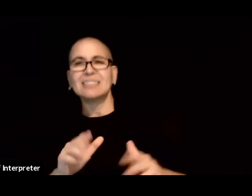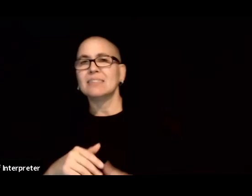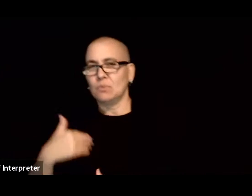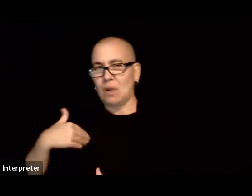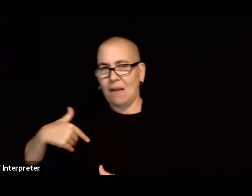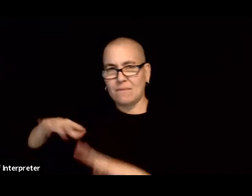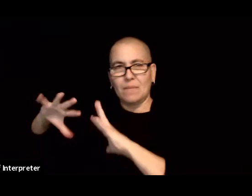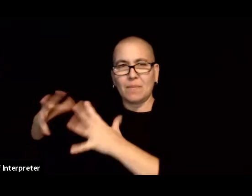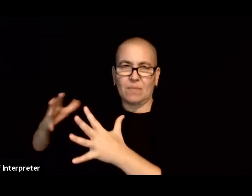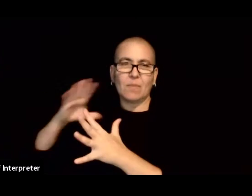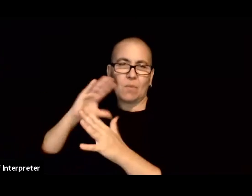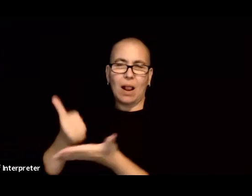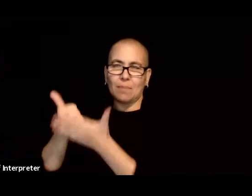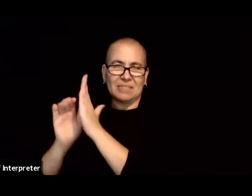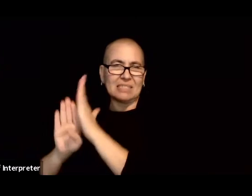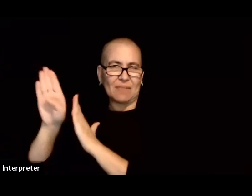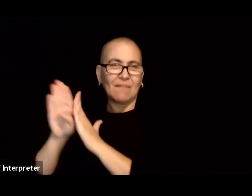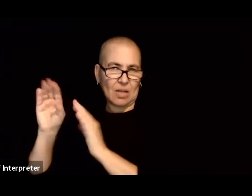we have time for one more question.